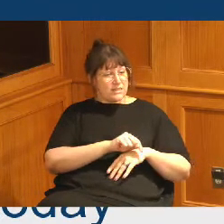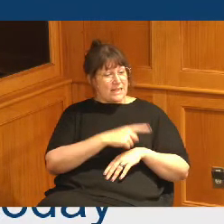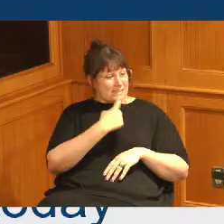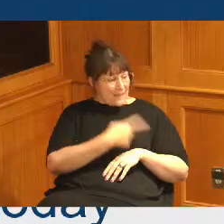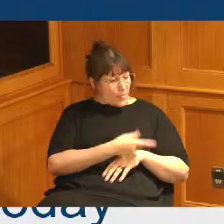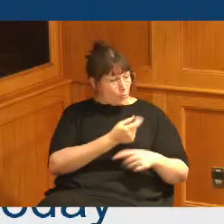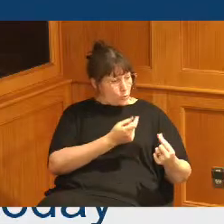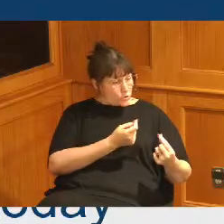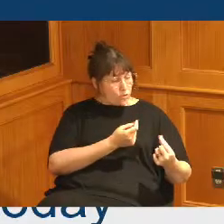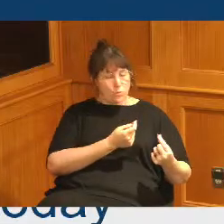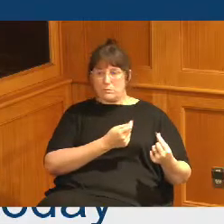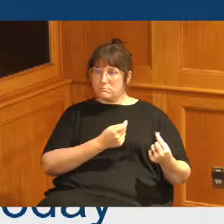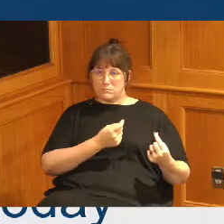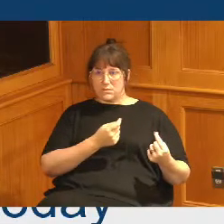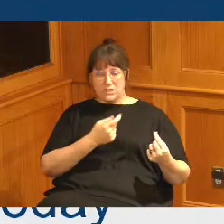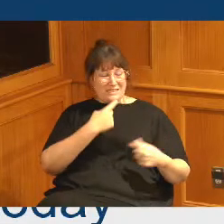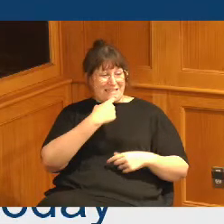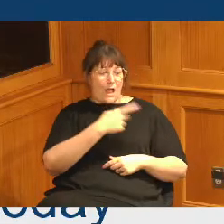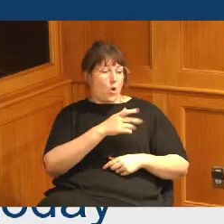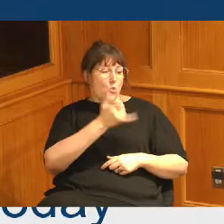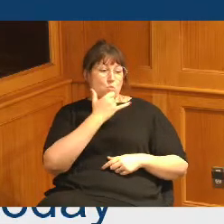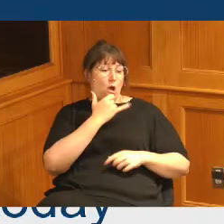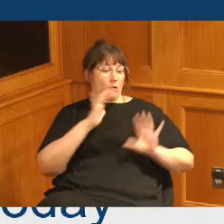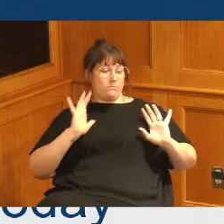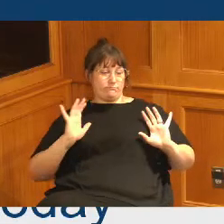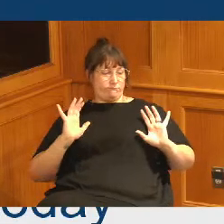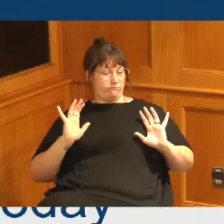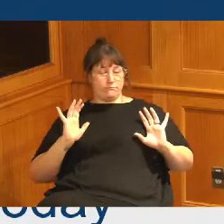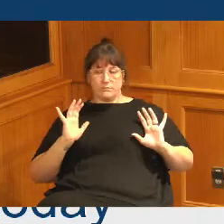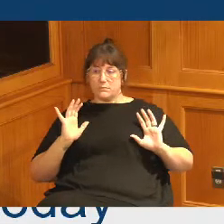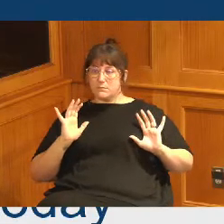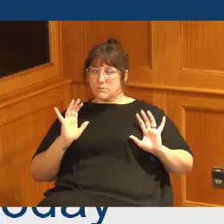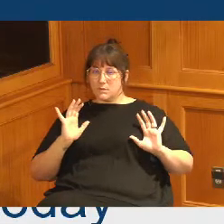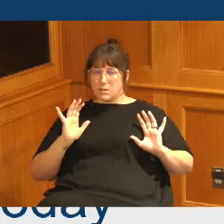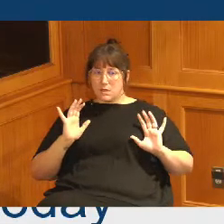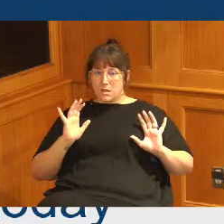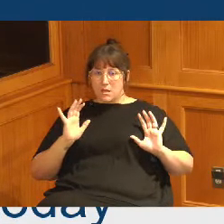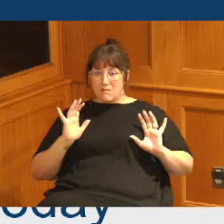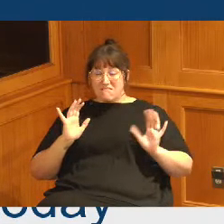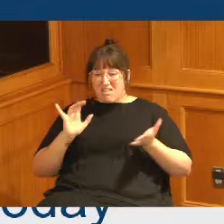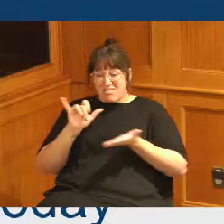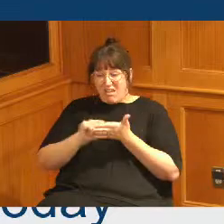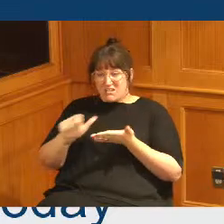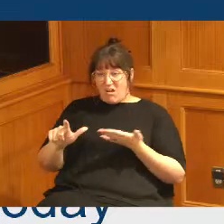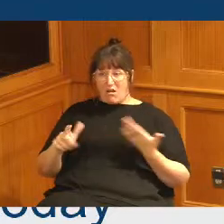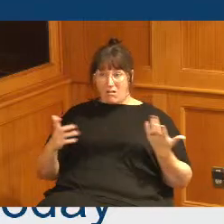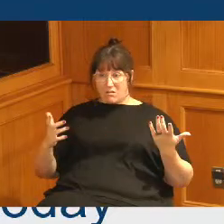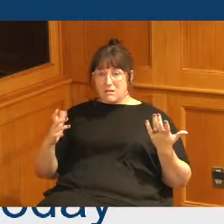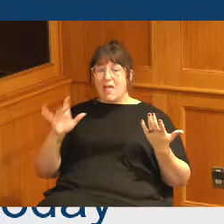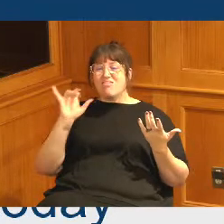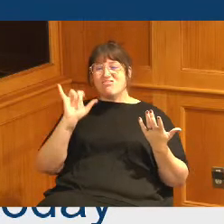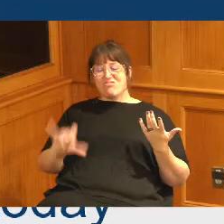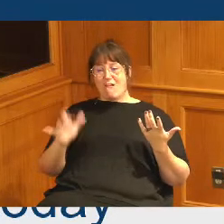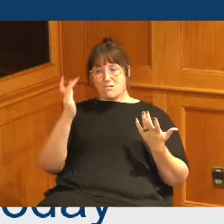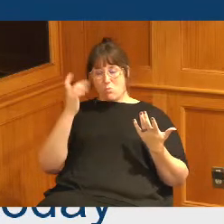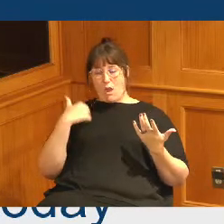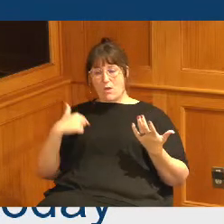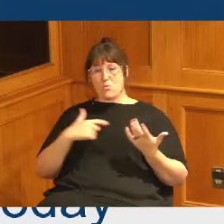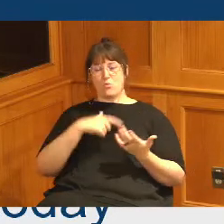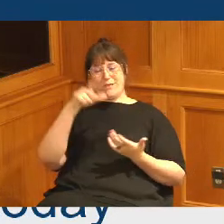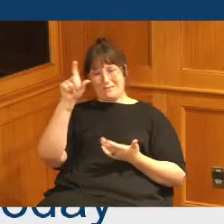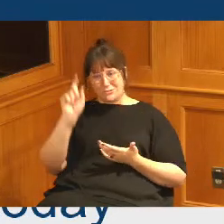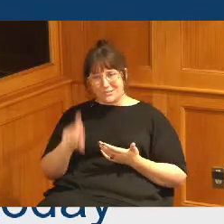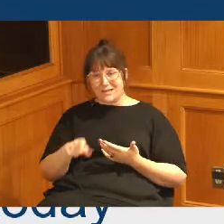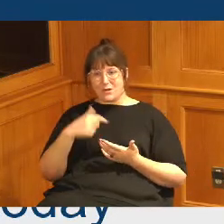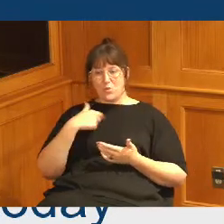just say it was wrong. And that's the difference between providing legal advice or not. And that's why the Help Center has been so beneficial in all the courts that we're in, because